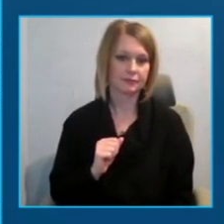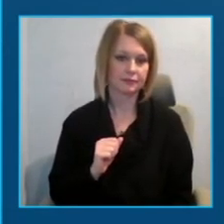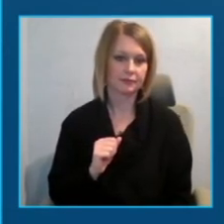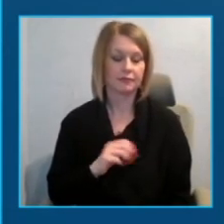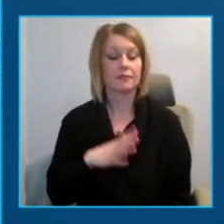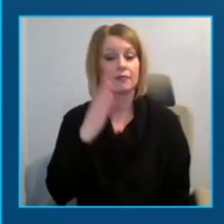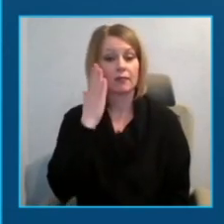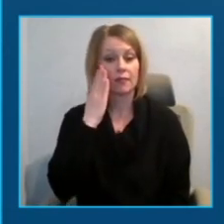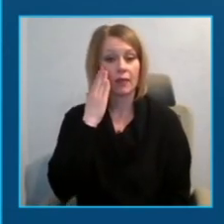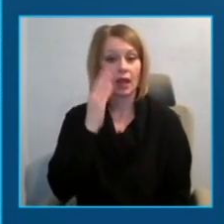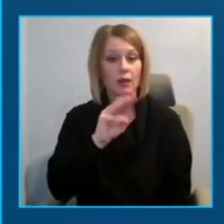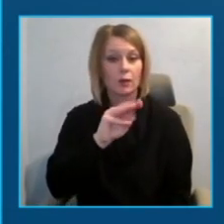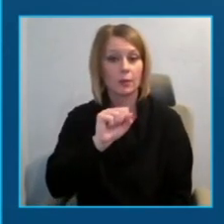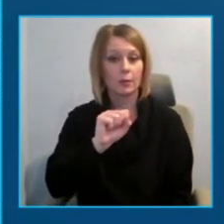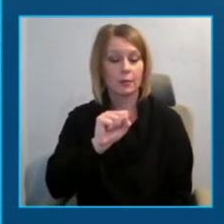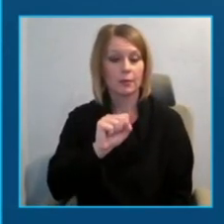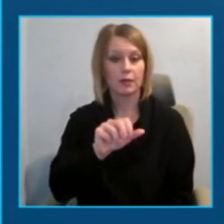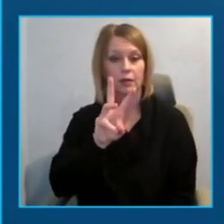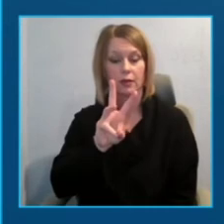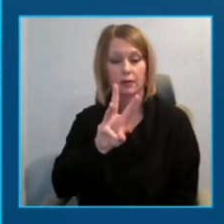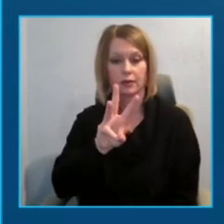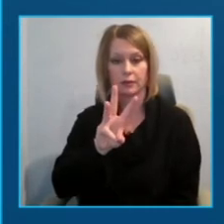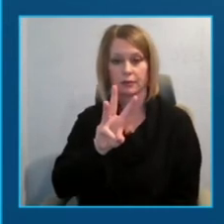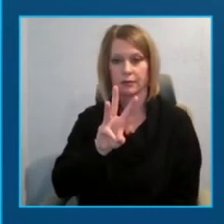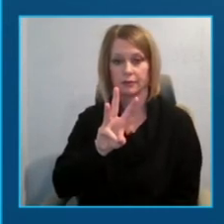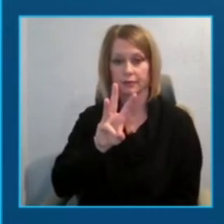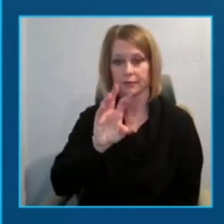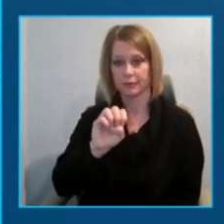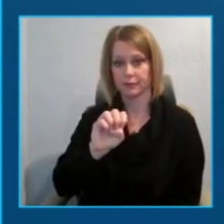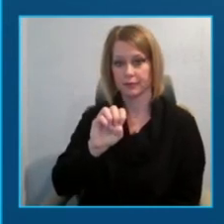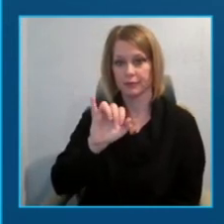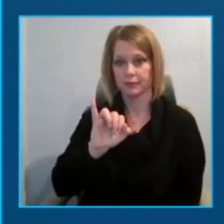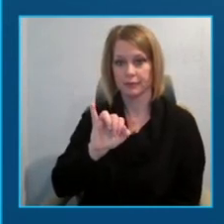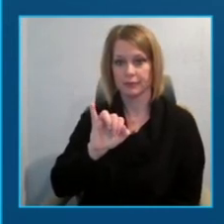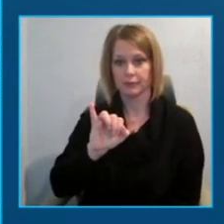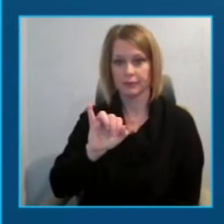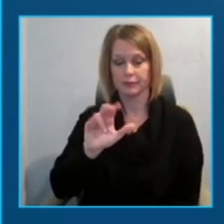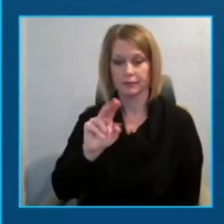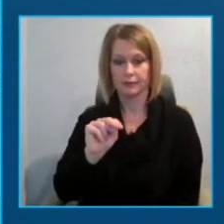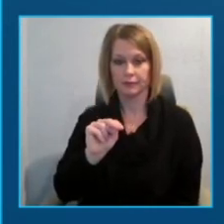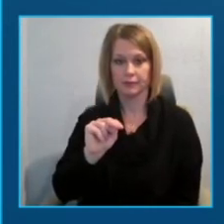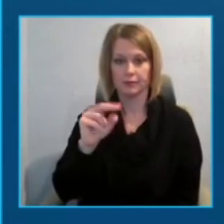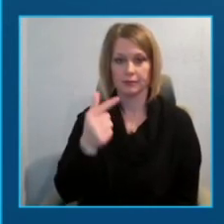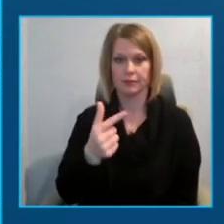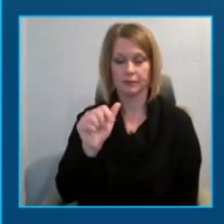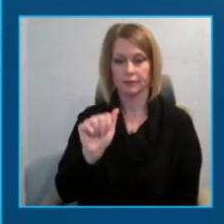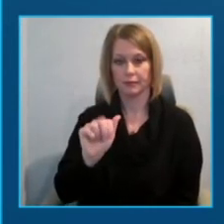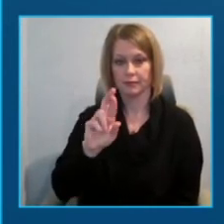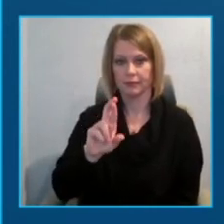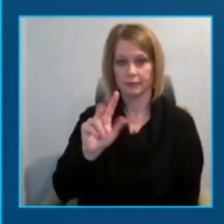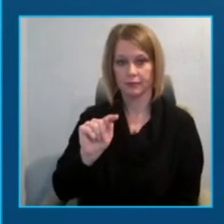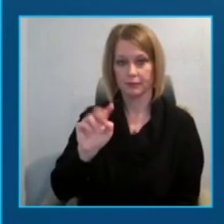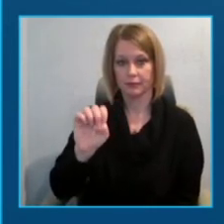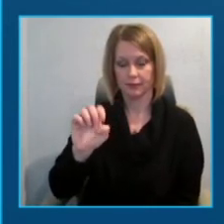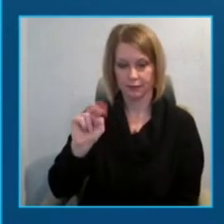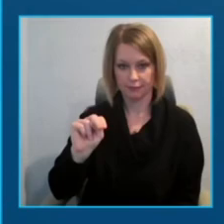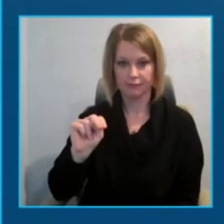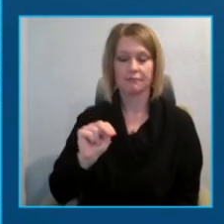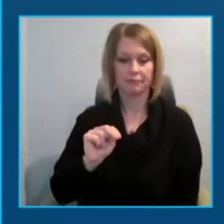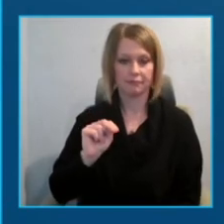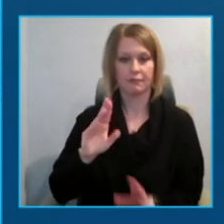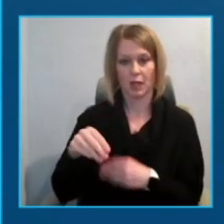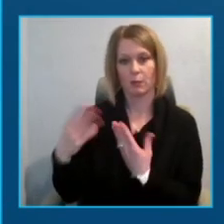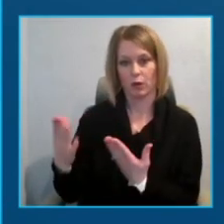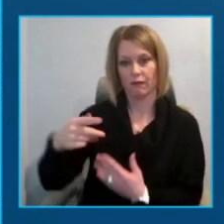your proxy to Mr. Lee in the event that you have to leave before the meeting is over. Thank you. And Mr. Zodi? Here.